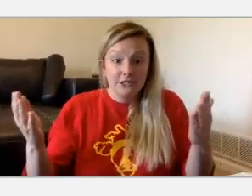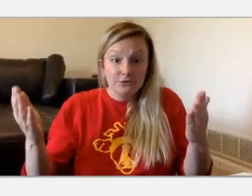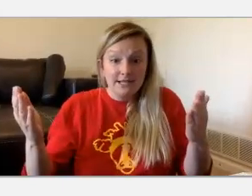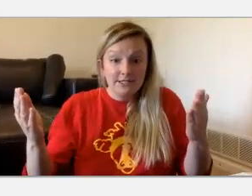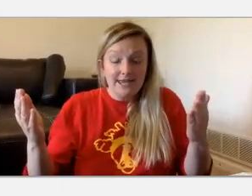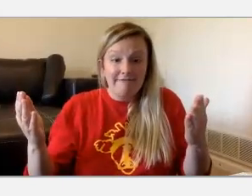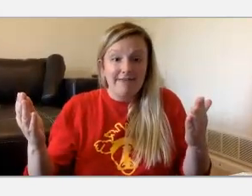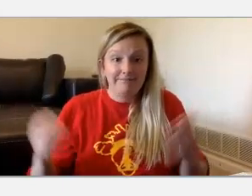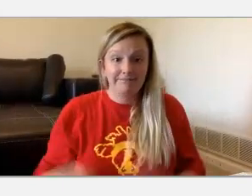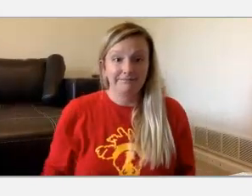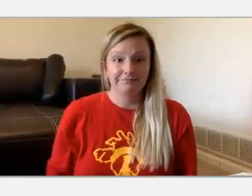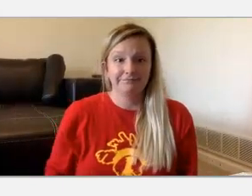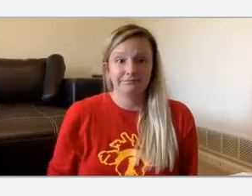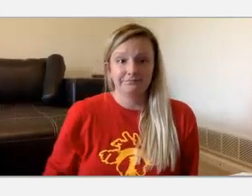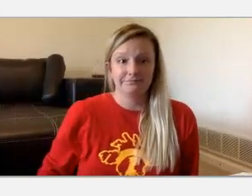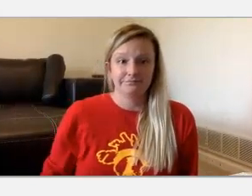Can you touch the oven?